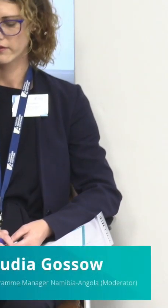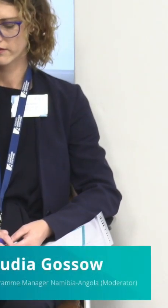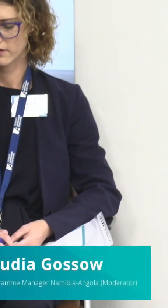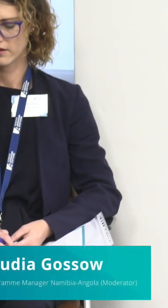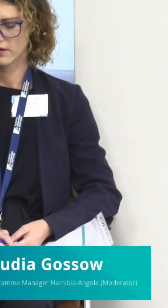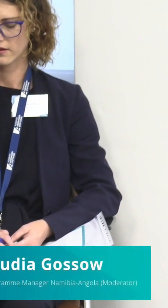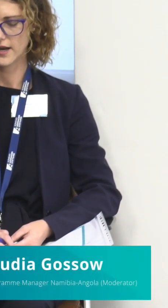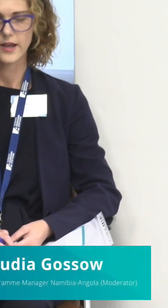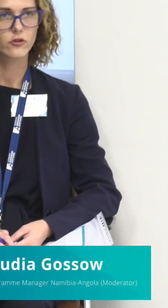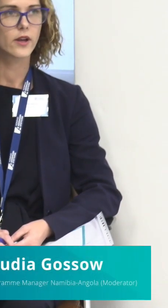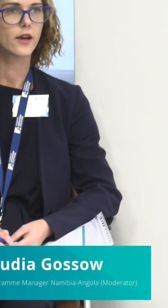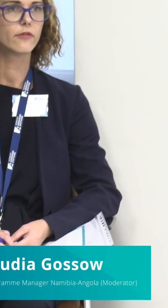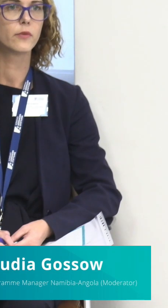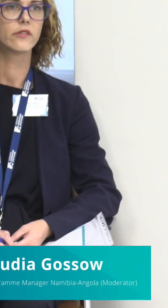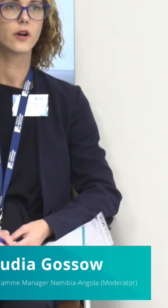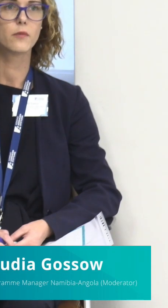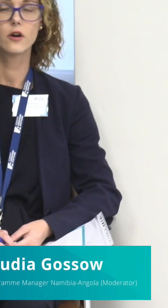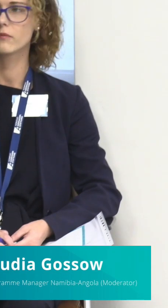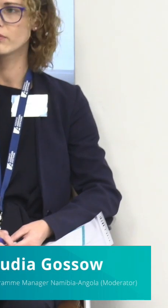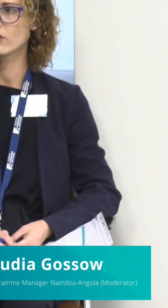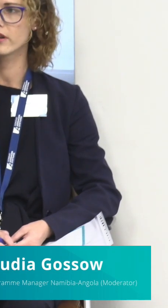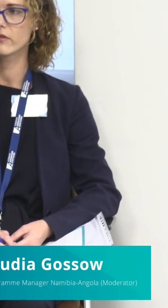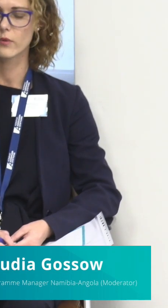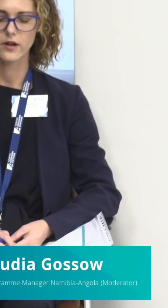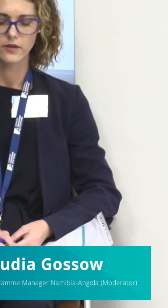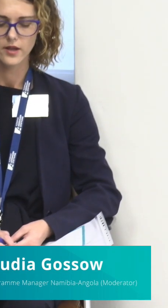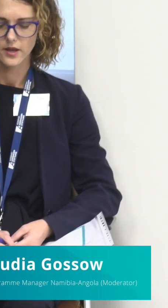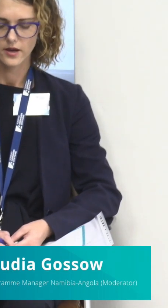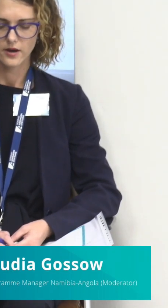once glad to have Ms. Selma on board as